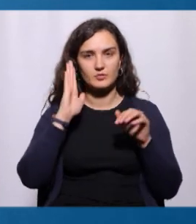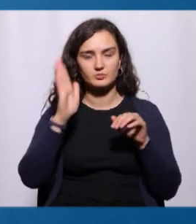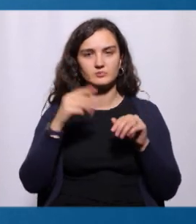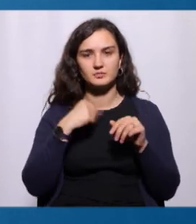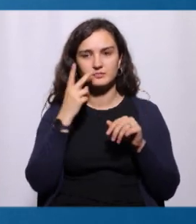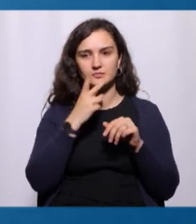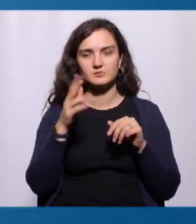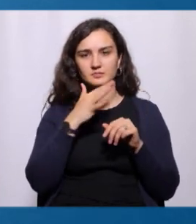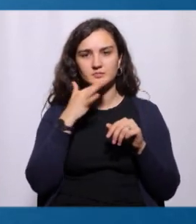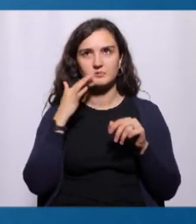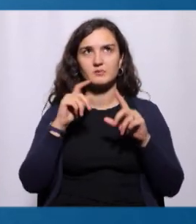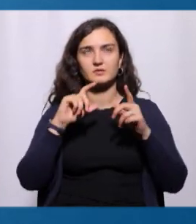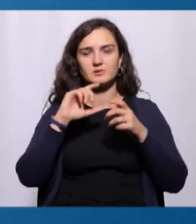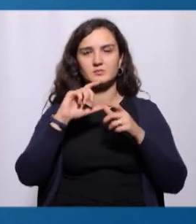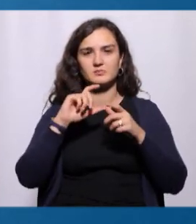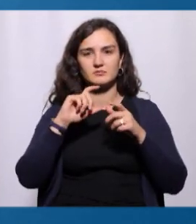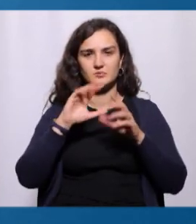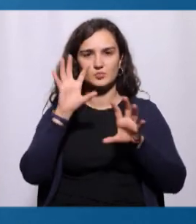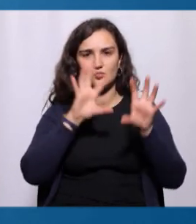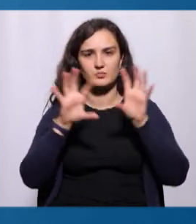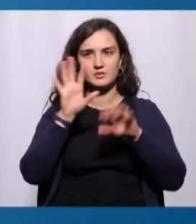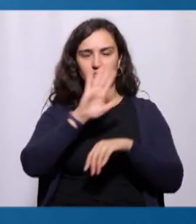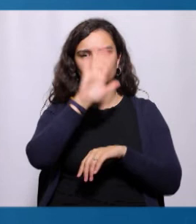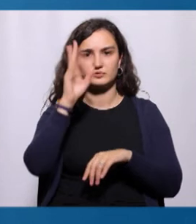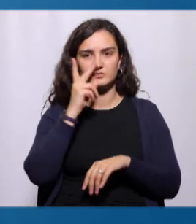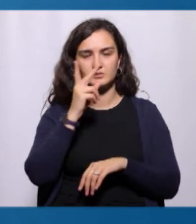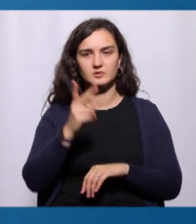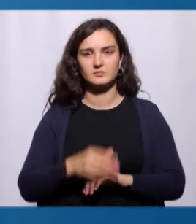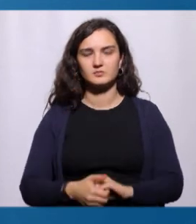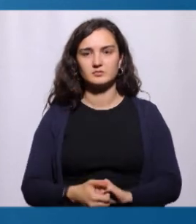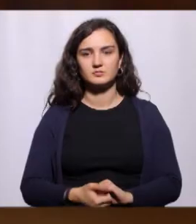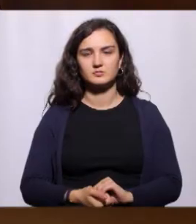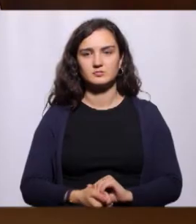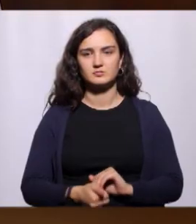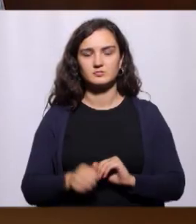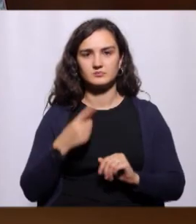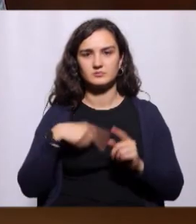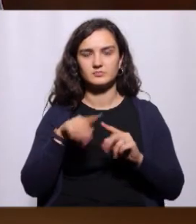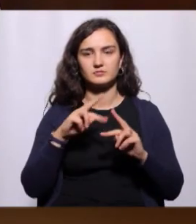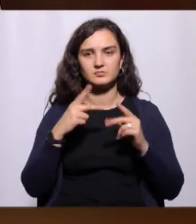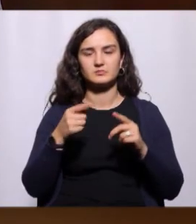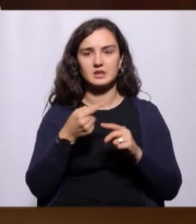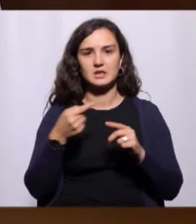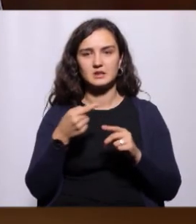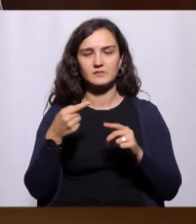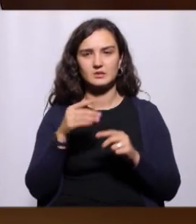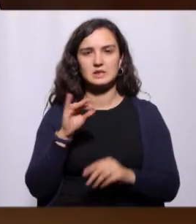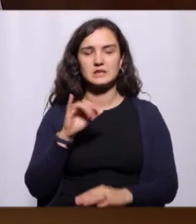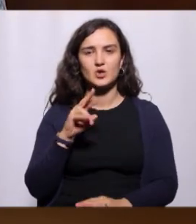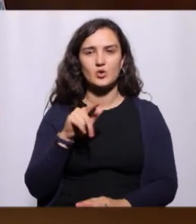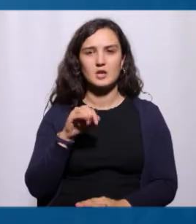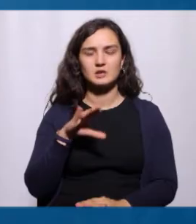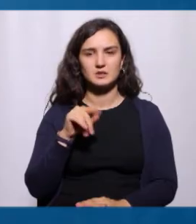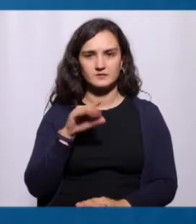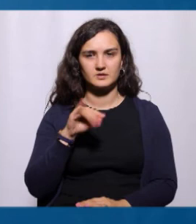lots of clouds in the sky. We form negative and interrogative forms of